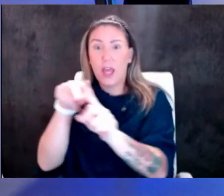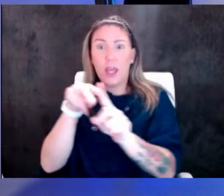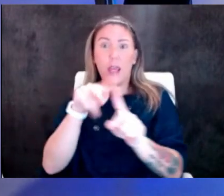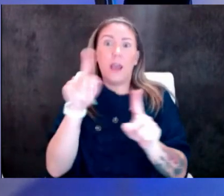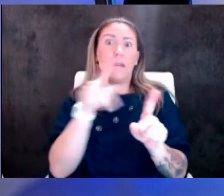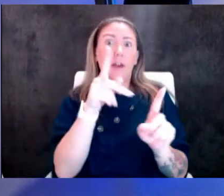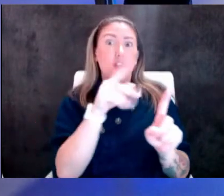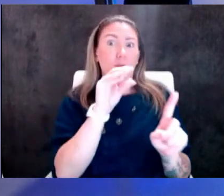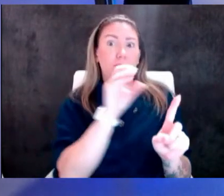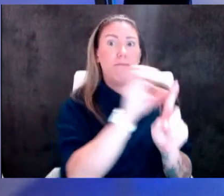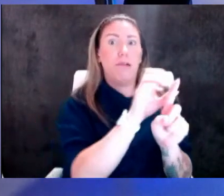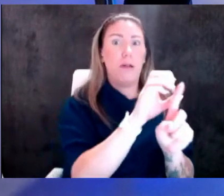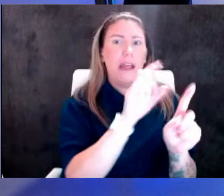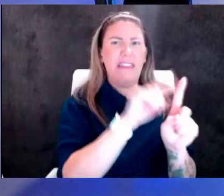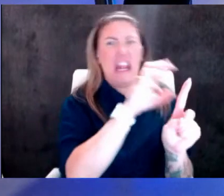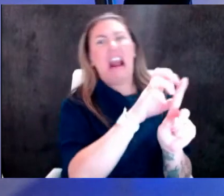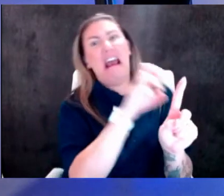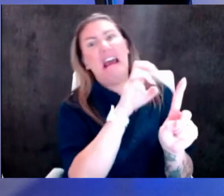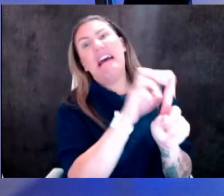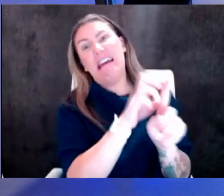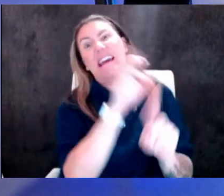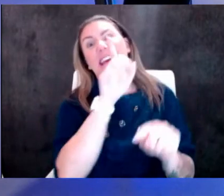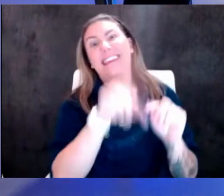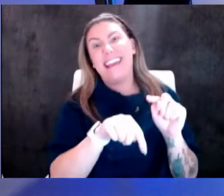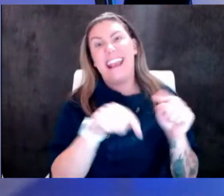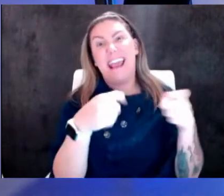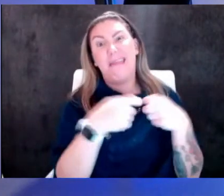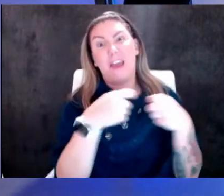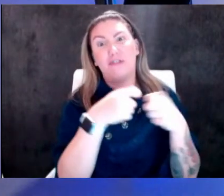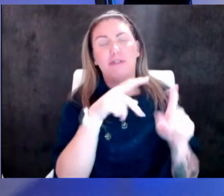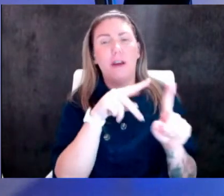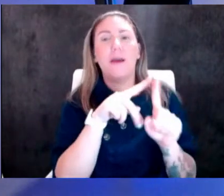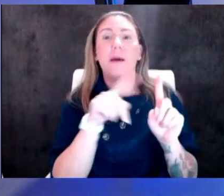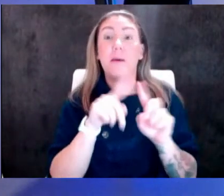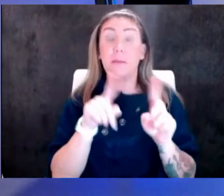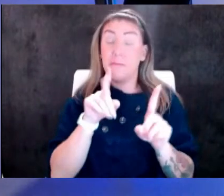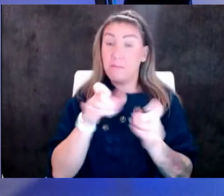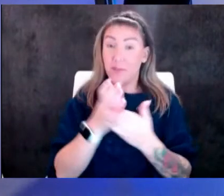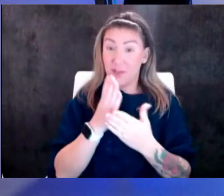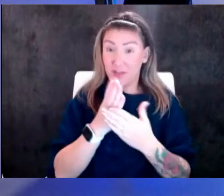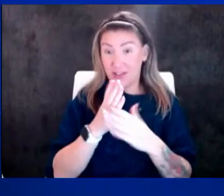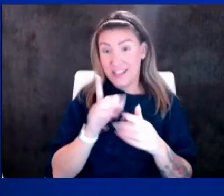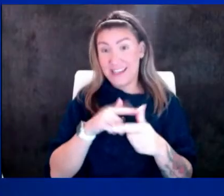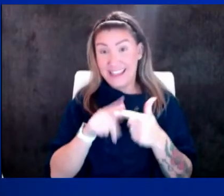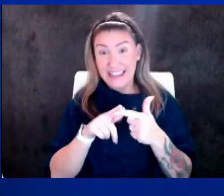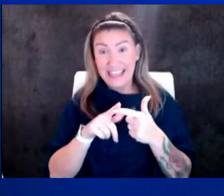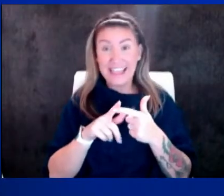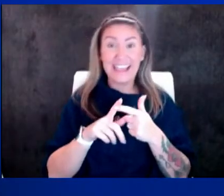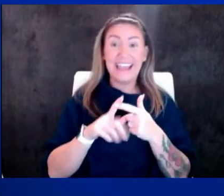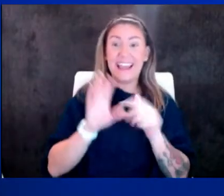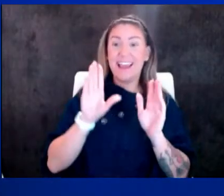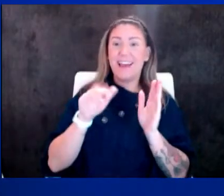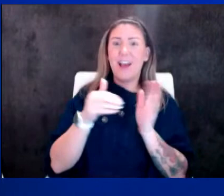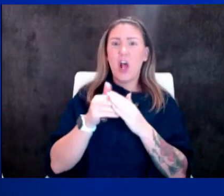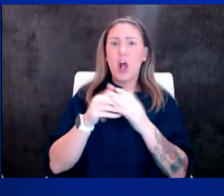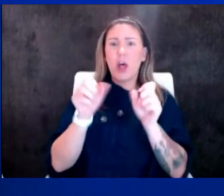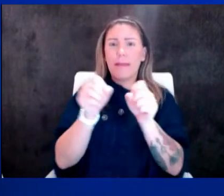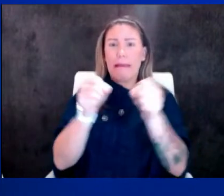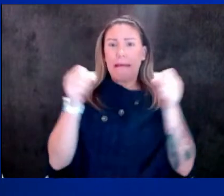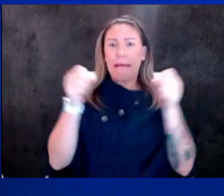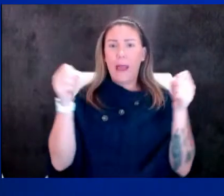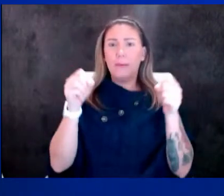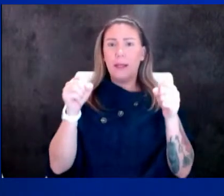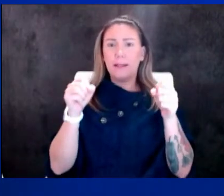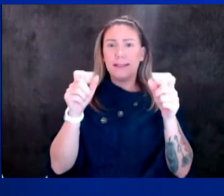You can never plug it in electrical equipment. But you know what? That's okay. And then went around and put all the little deals on cabinets, so you had to have it's kind of